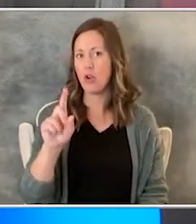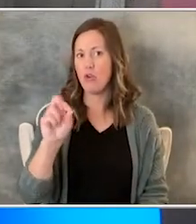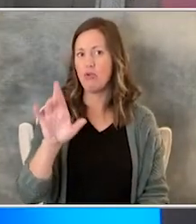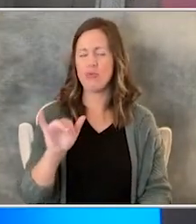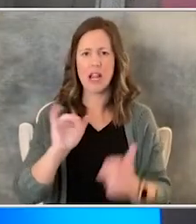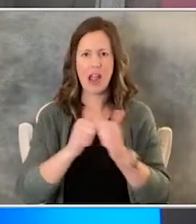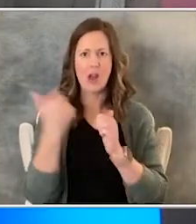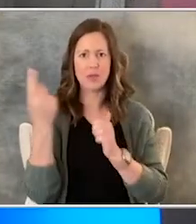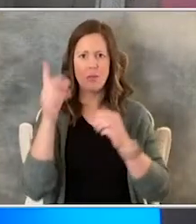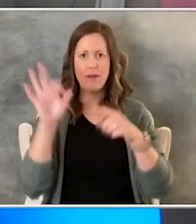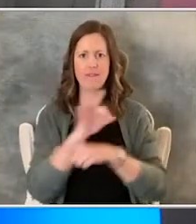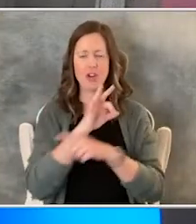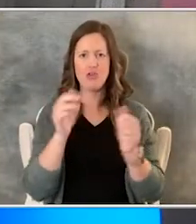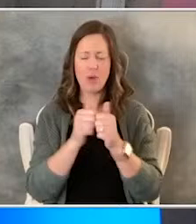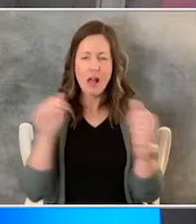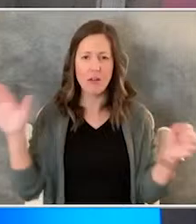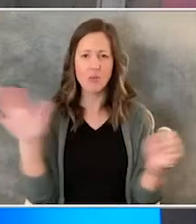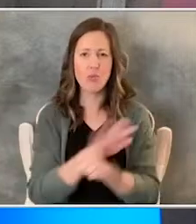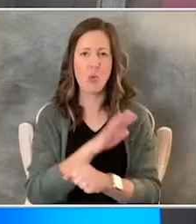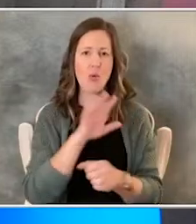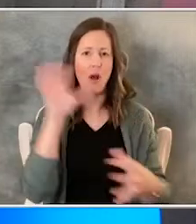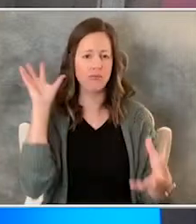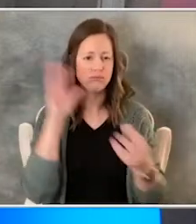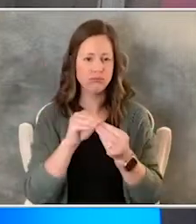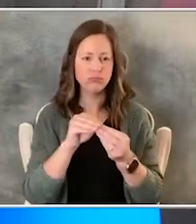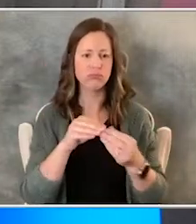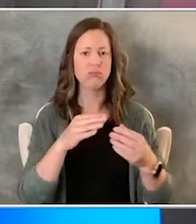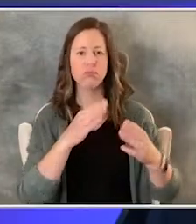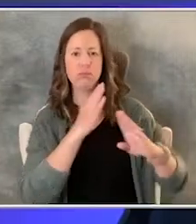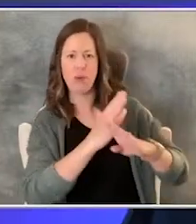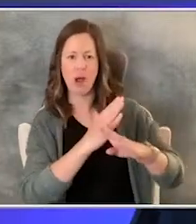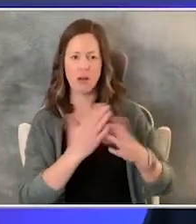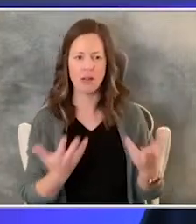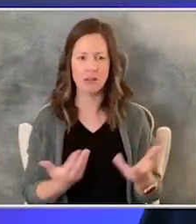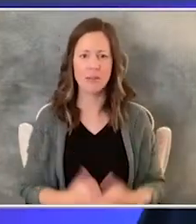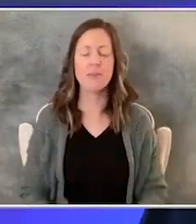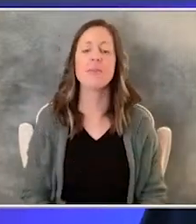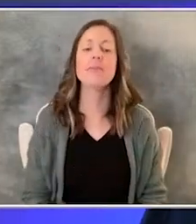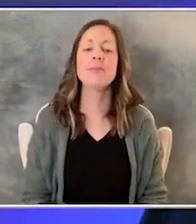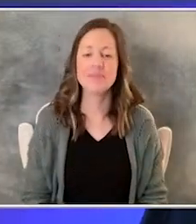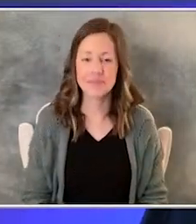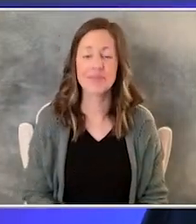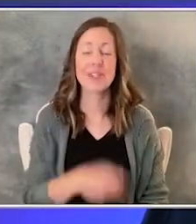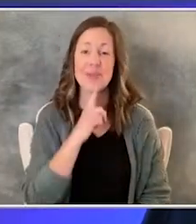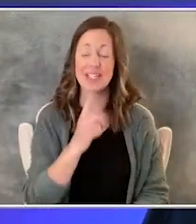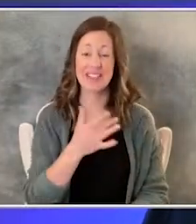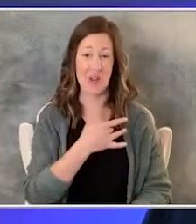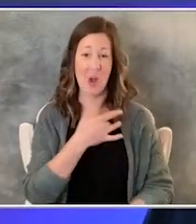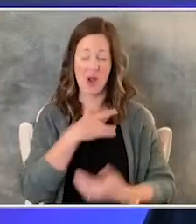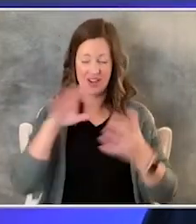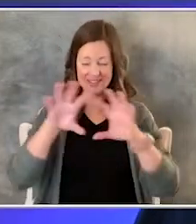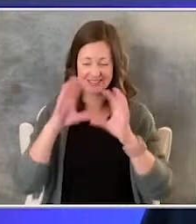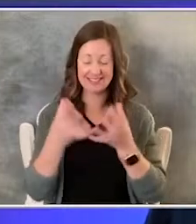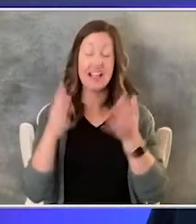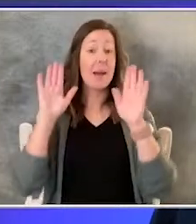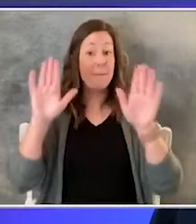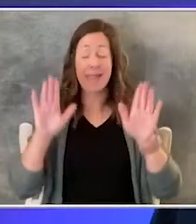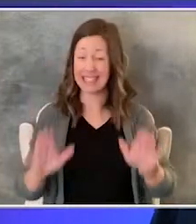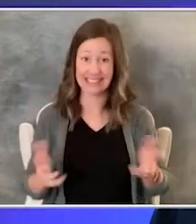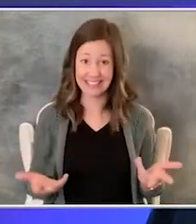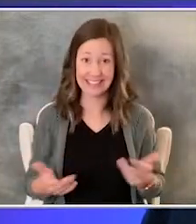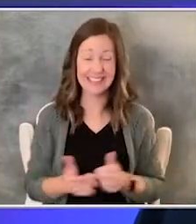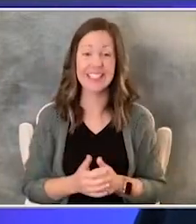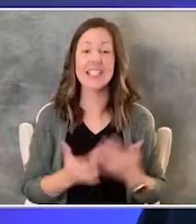dying, so keep it alive. I want to share an image with our viewers. It's a picture of that blockage of the artery before you opened it